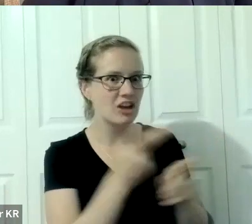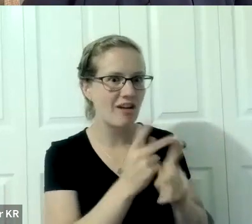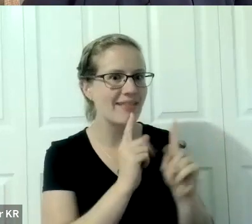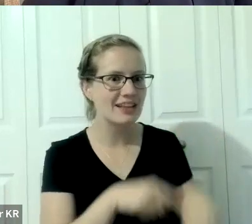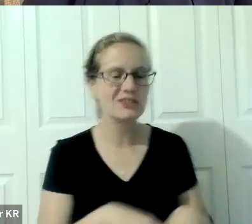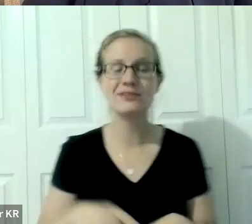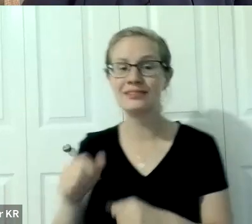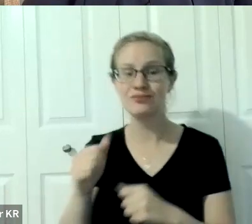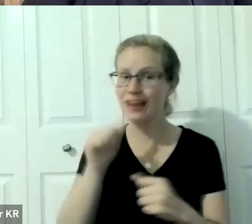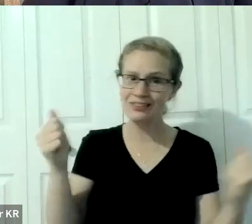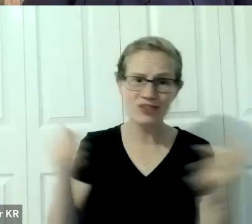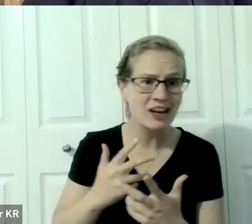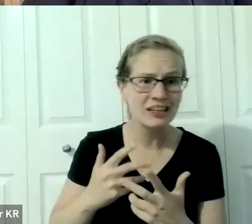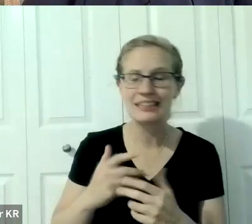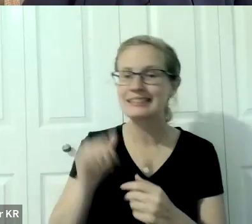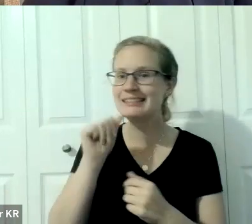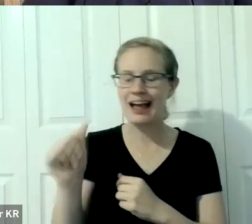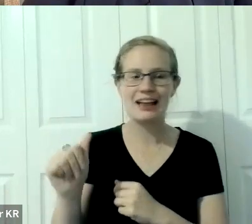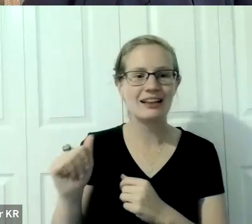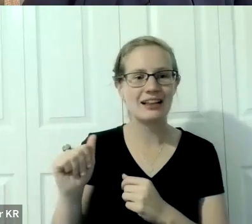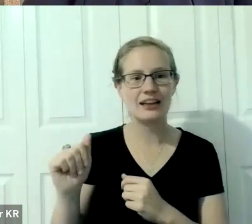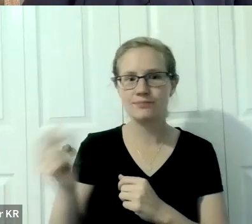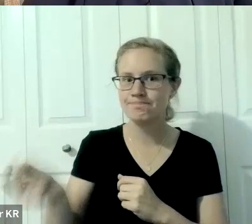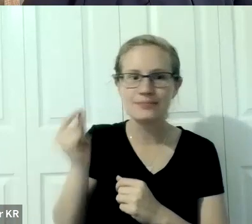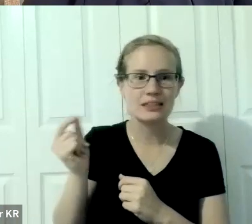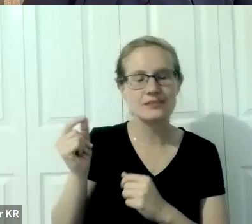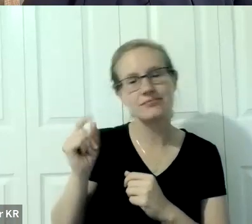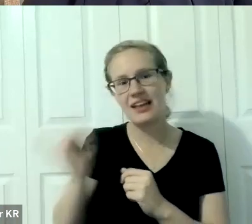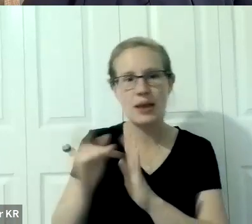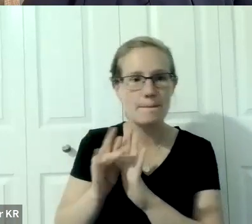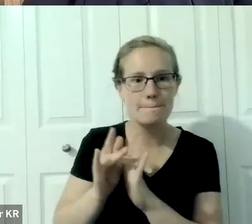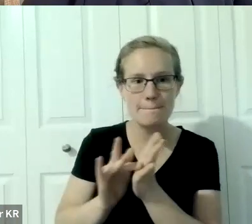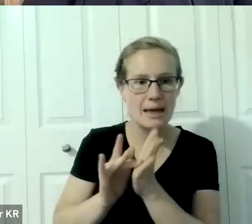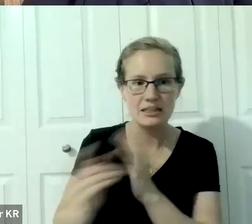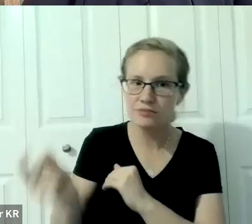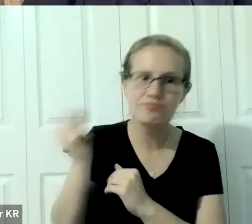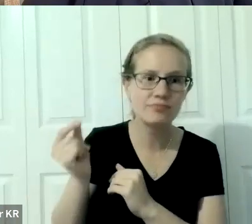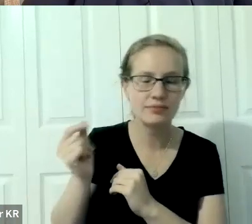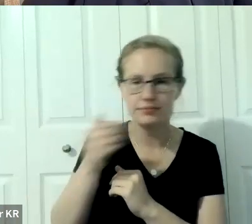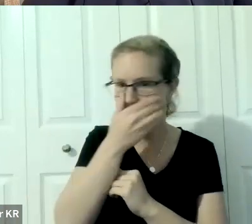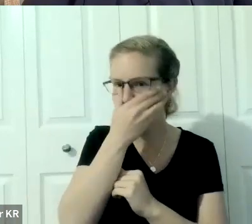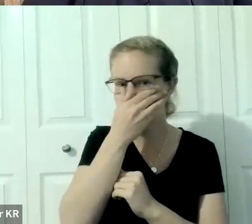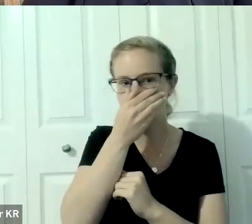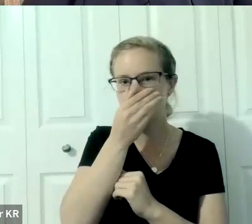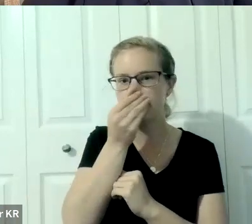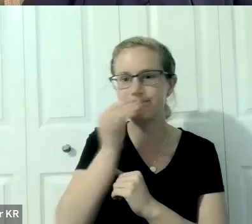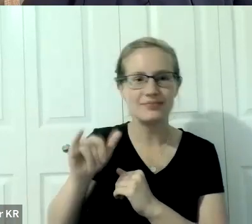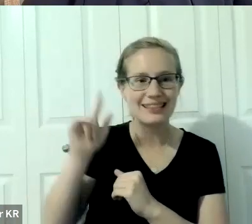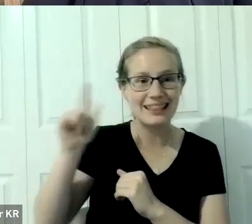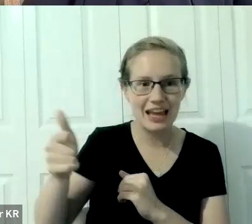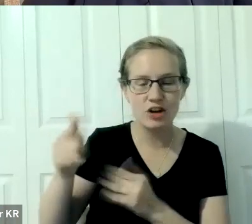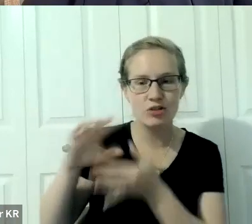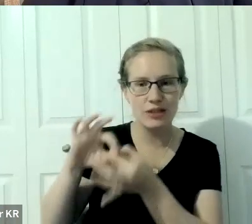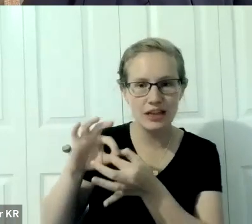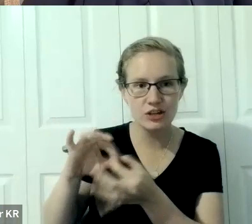not frightening. It's not like it's you're immediately prescribing medicines right off the bat. I'm sure that's something that comes later in the